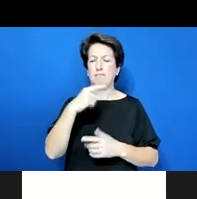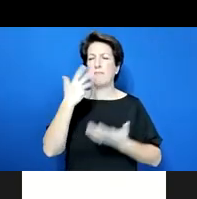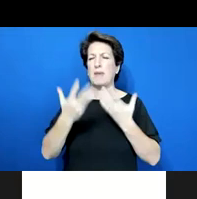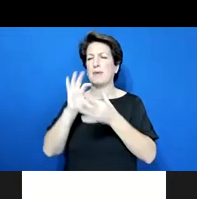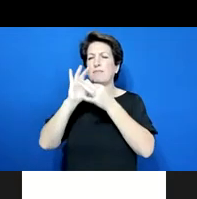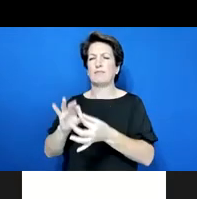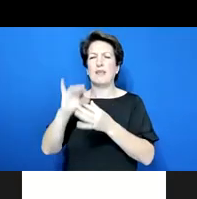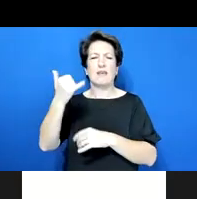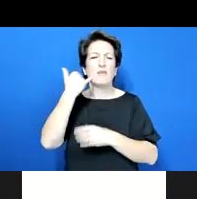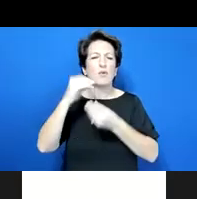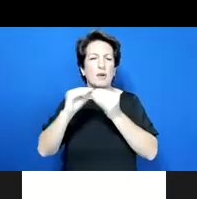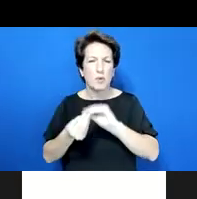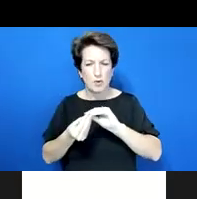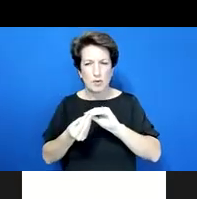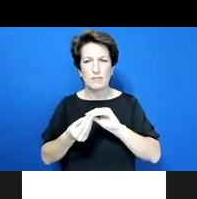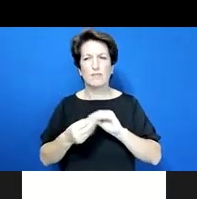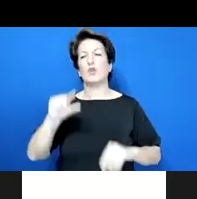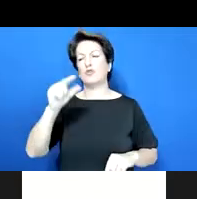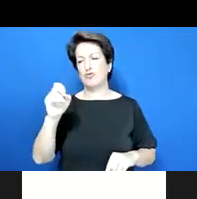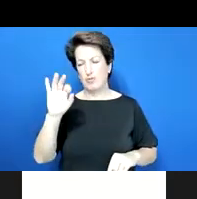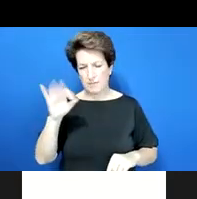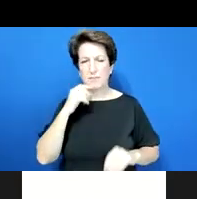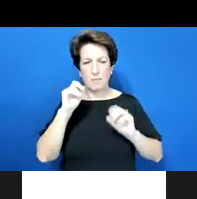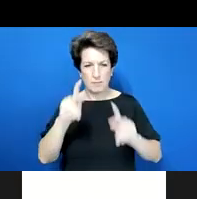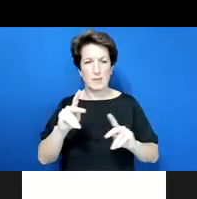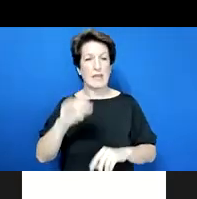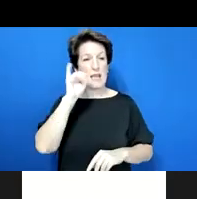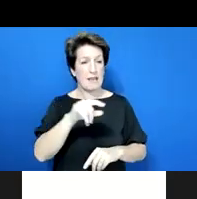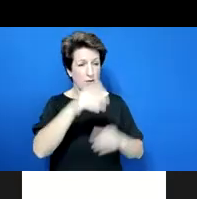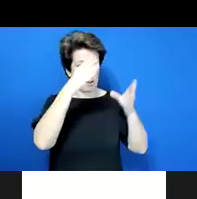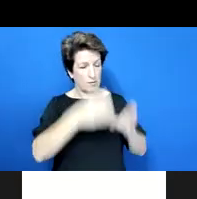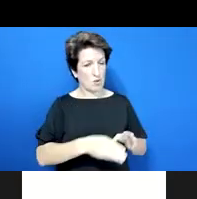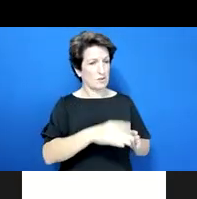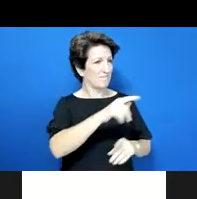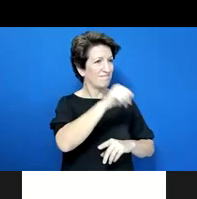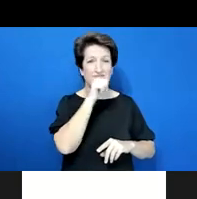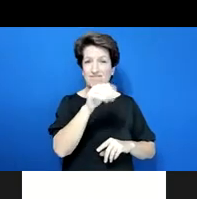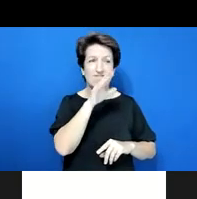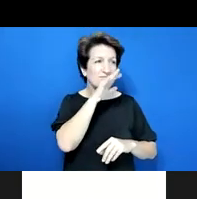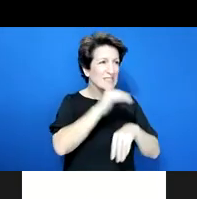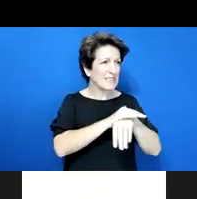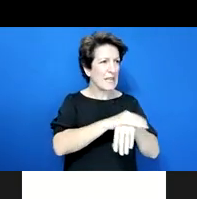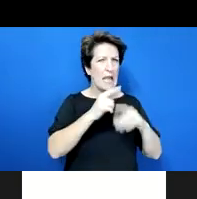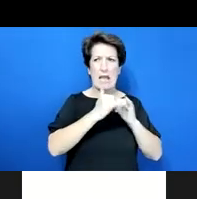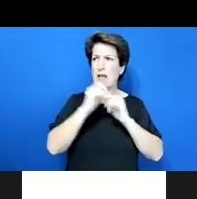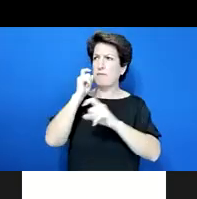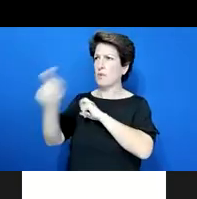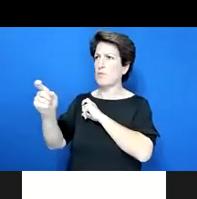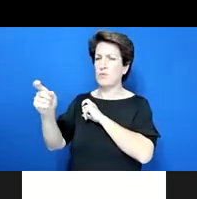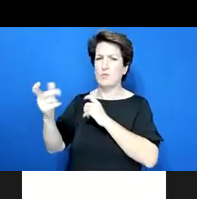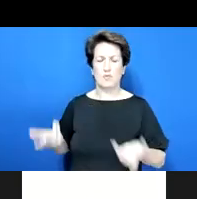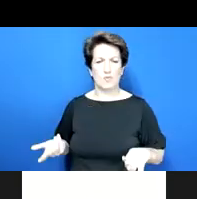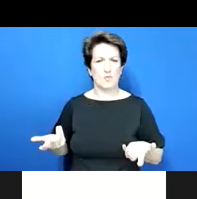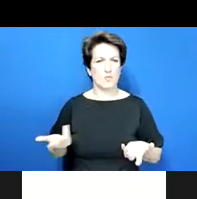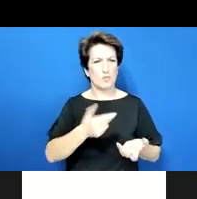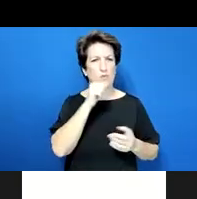if someone who does not speak English needs to phone to request the vaccination record, how do they do that if they don't